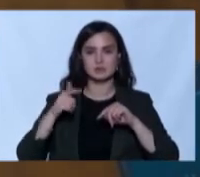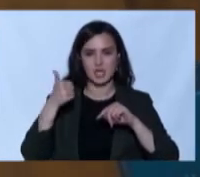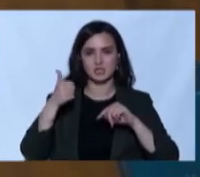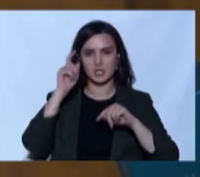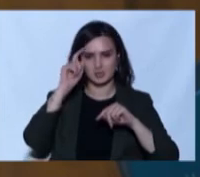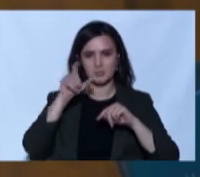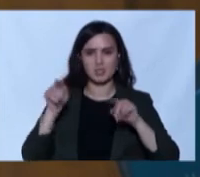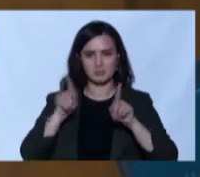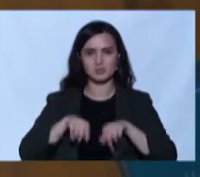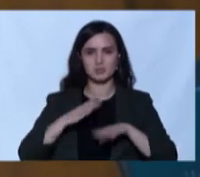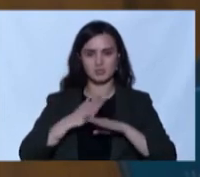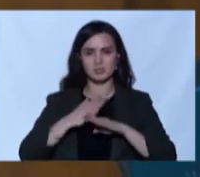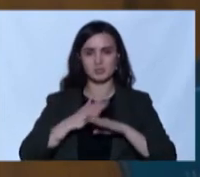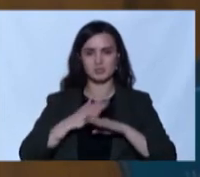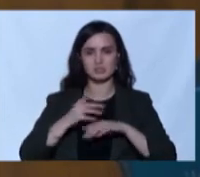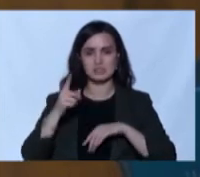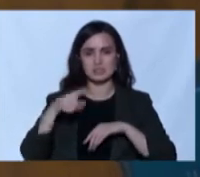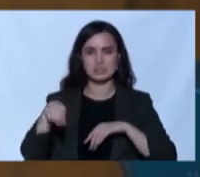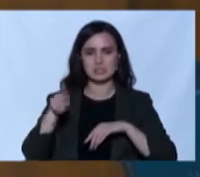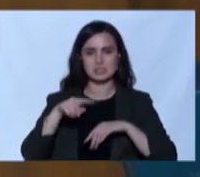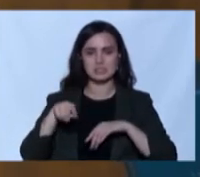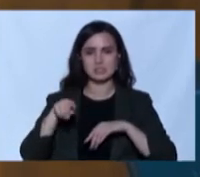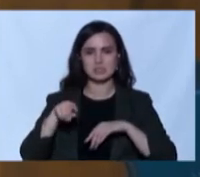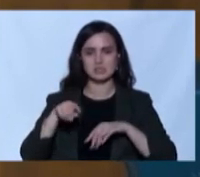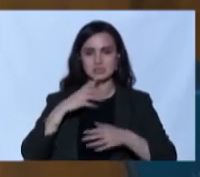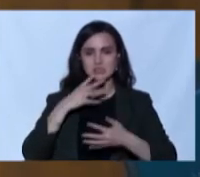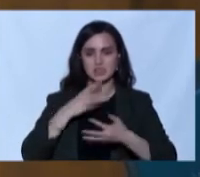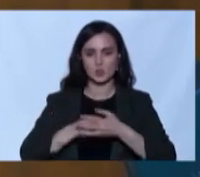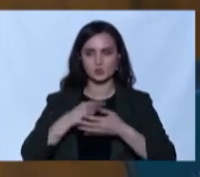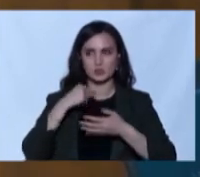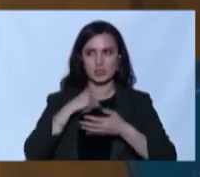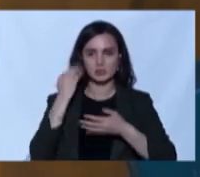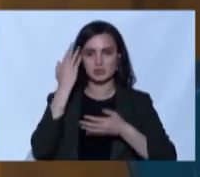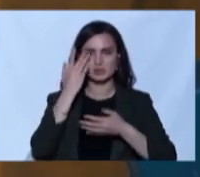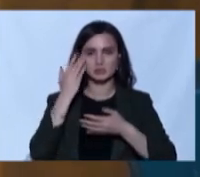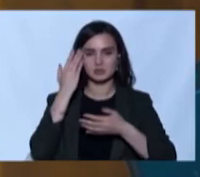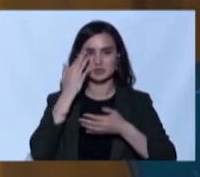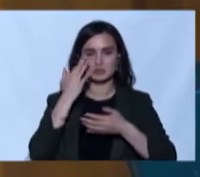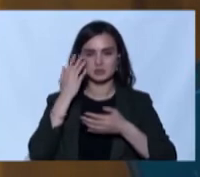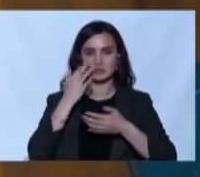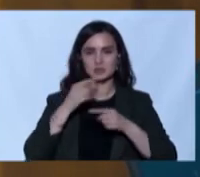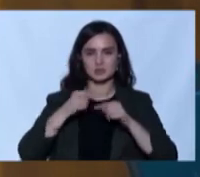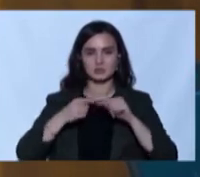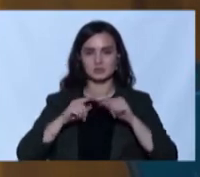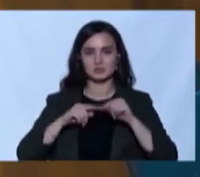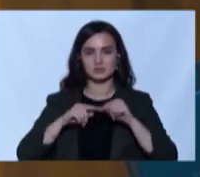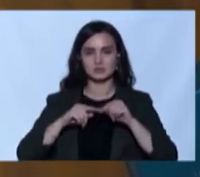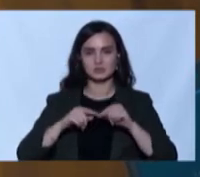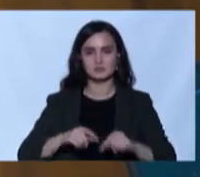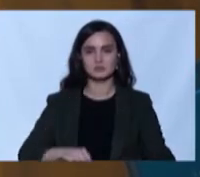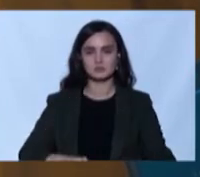guys. They've clearly infiltrated our imaginations to the point where they're no longer perceived